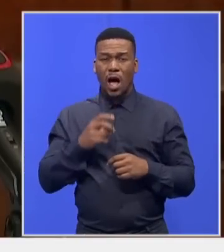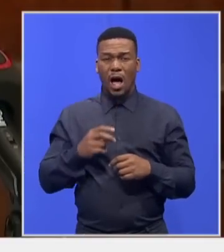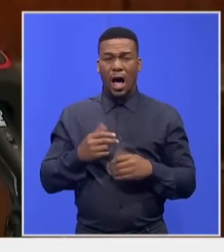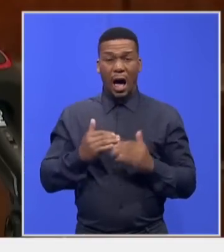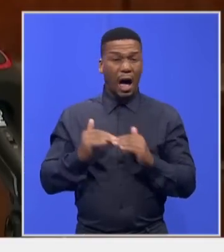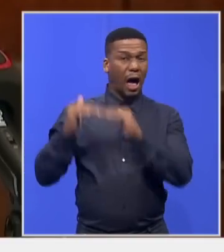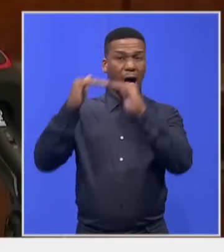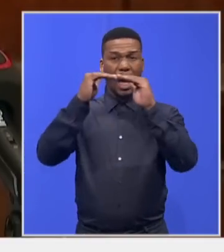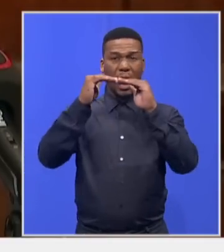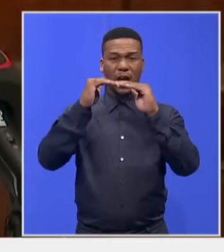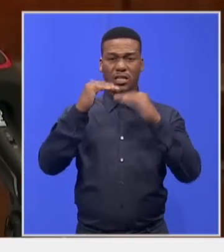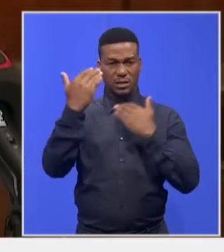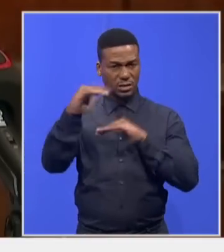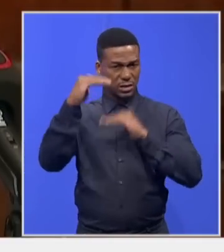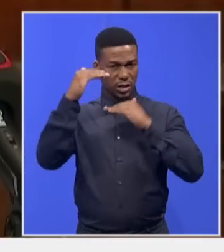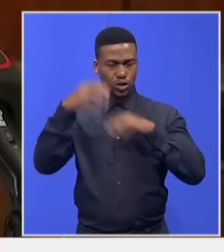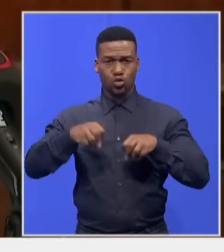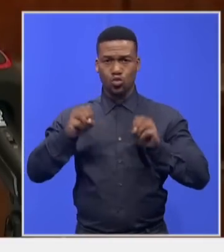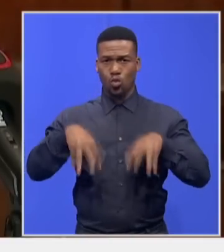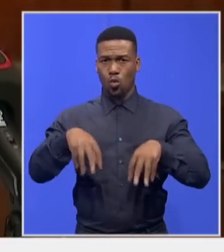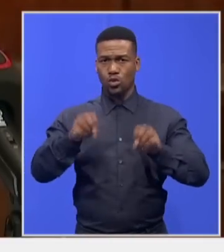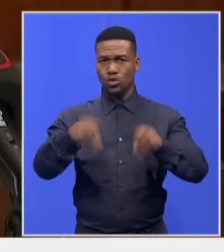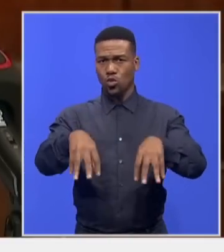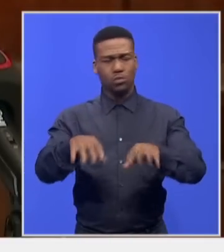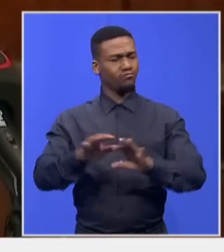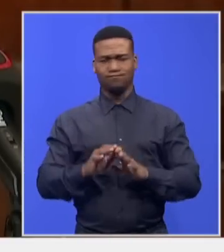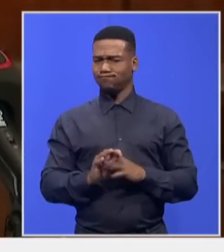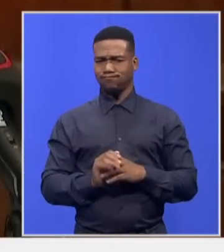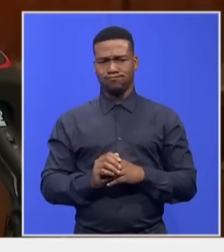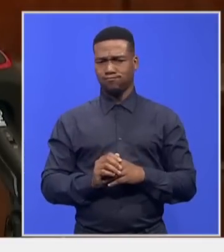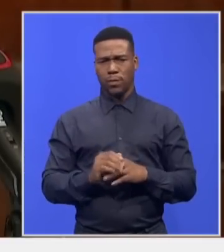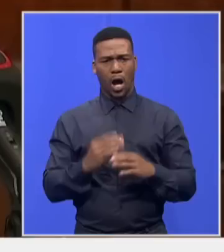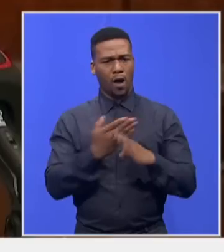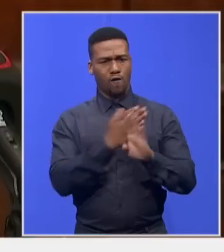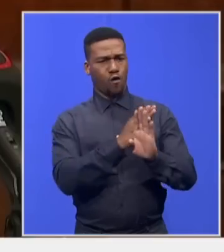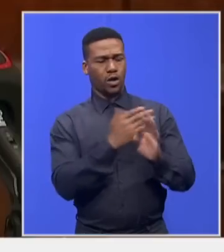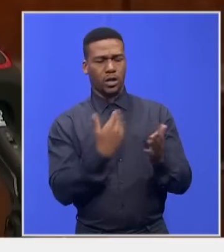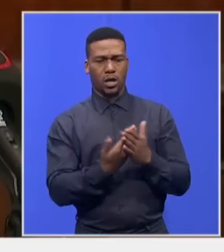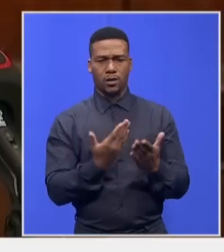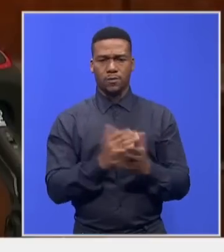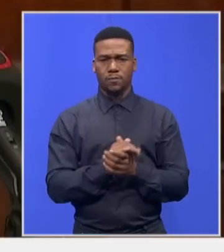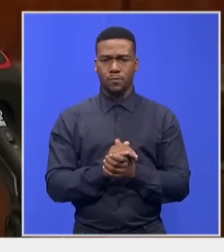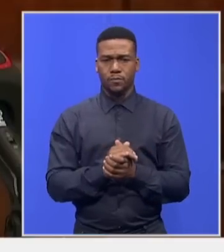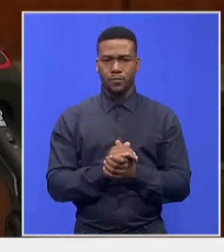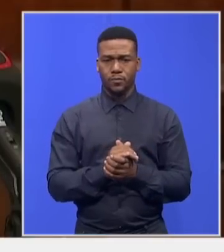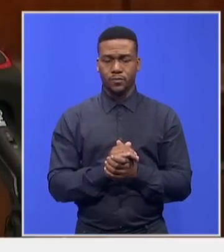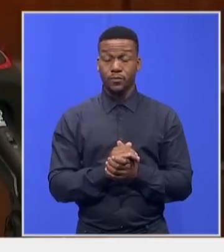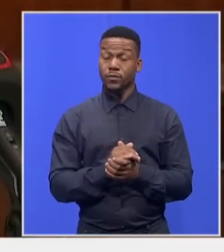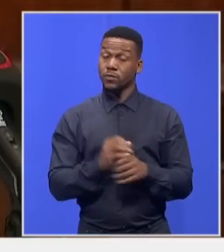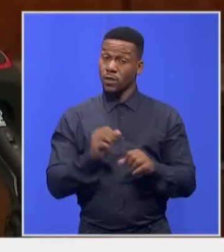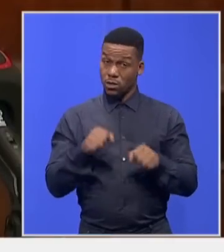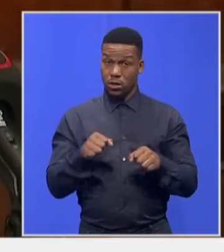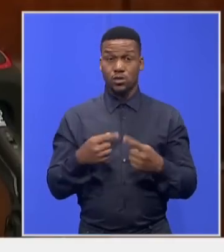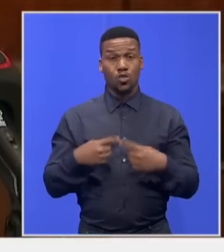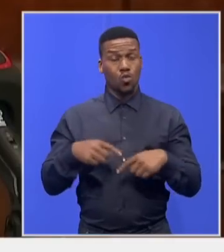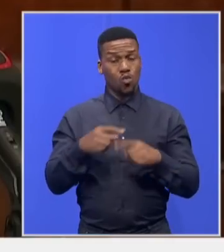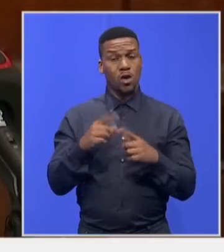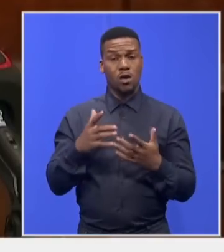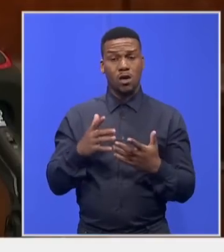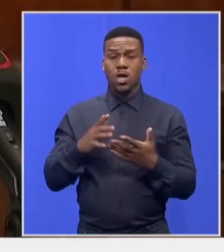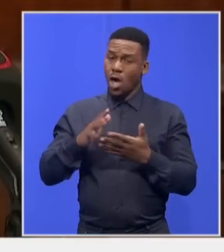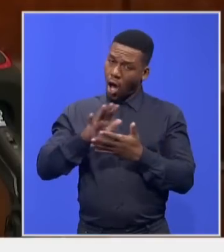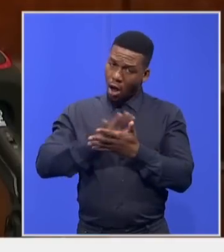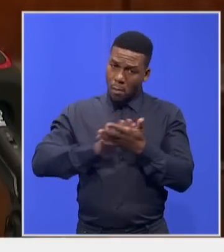load shedding. So I thought that I must just share that with you so that there's a great level of appreciation on the contribution